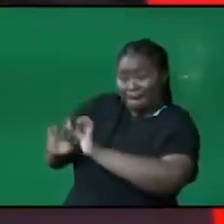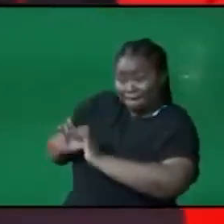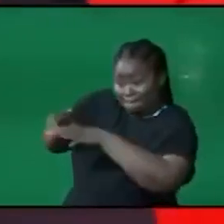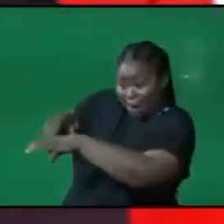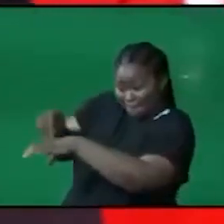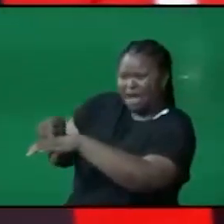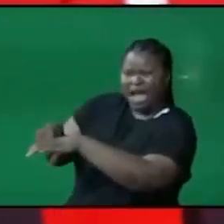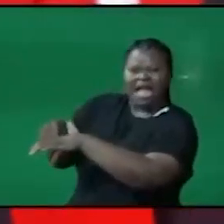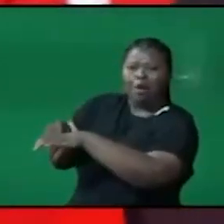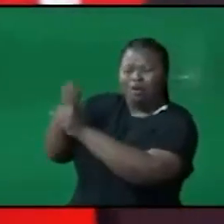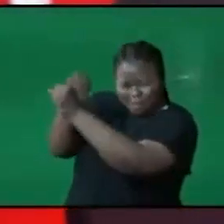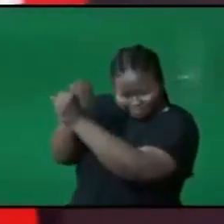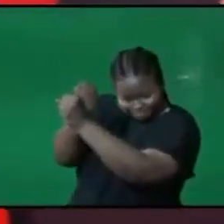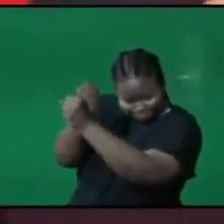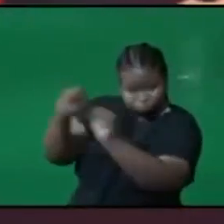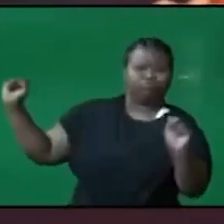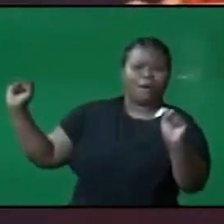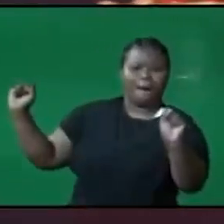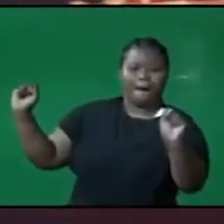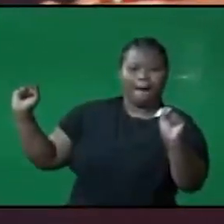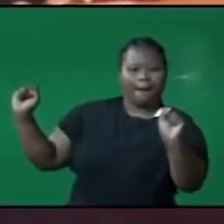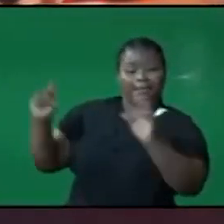be a liberated zone,